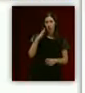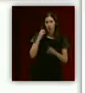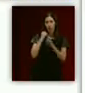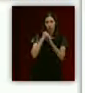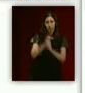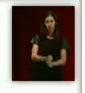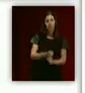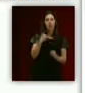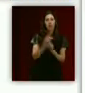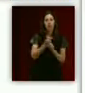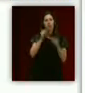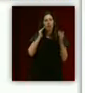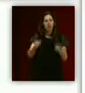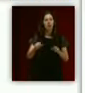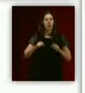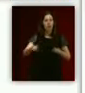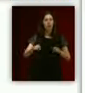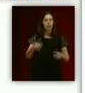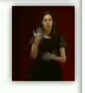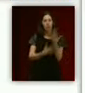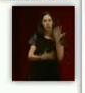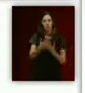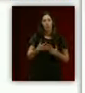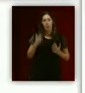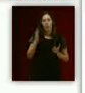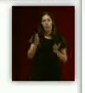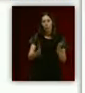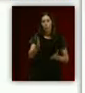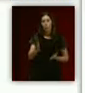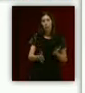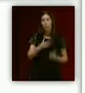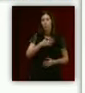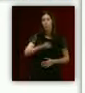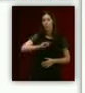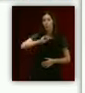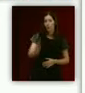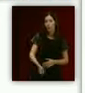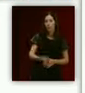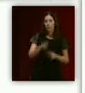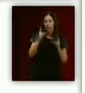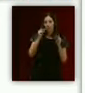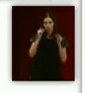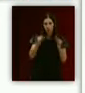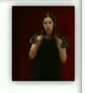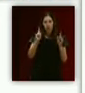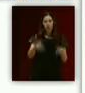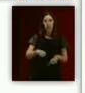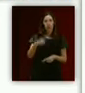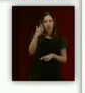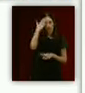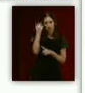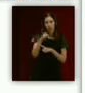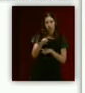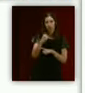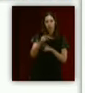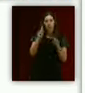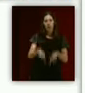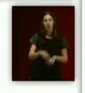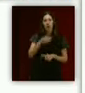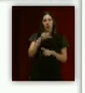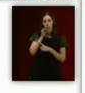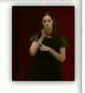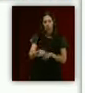assessing the brain signals. And for the past 5 years, we have been developing robotic wheelchairs that can be